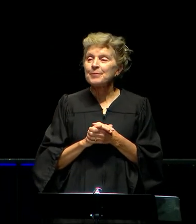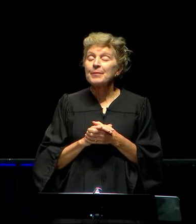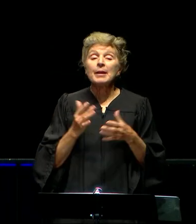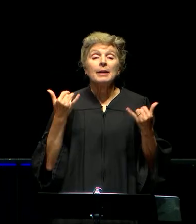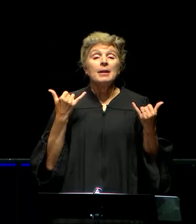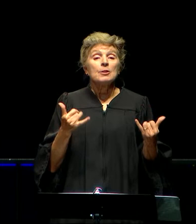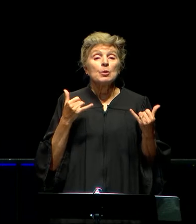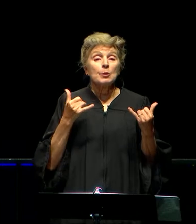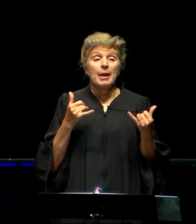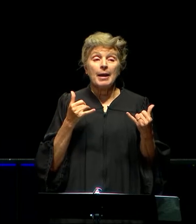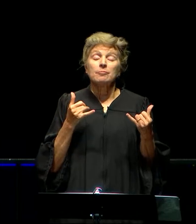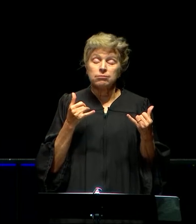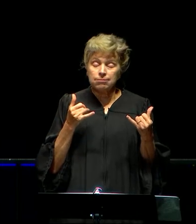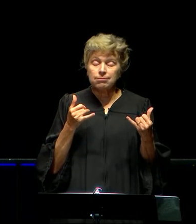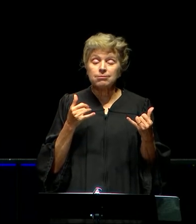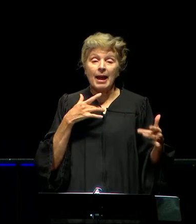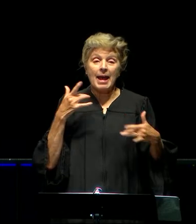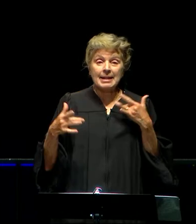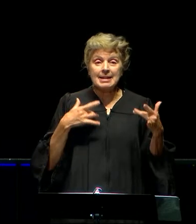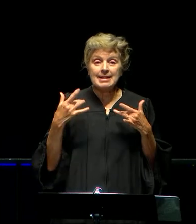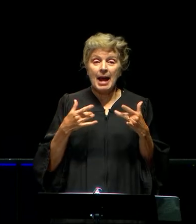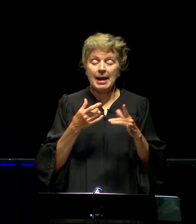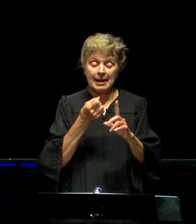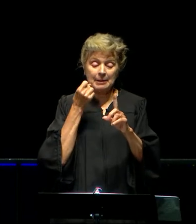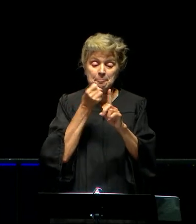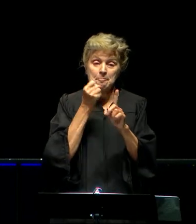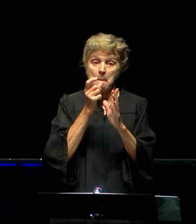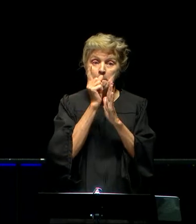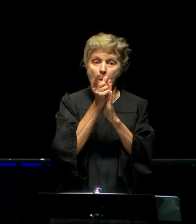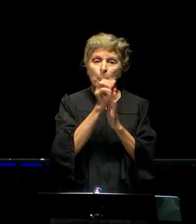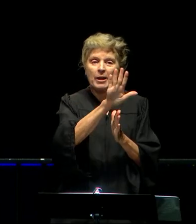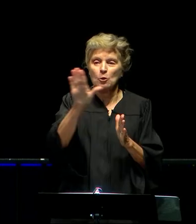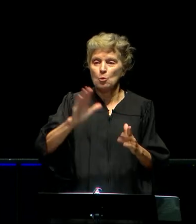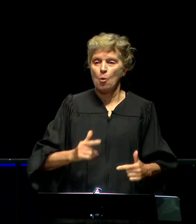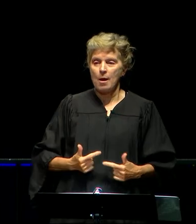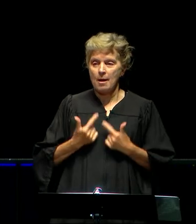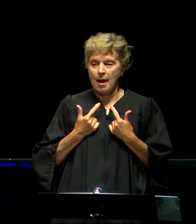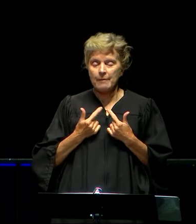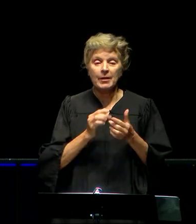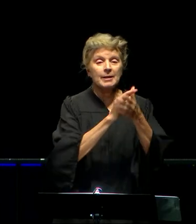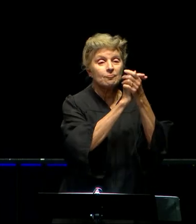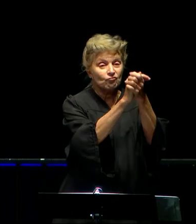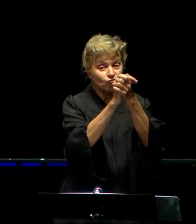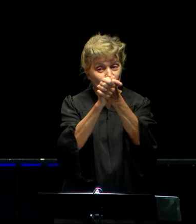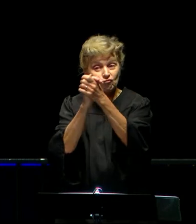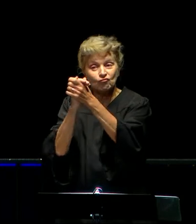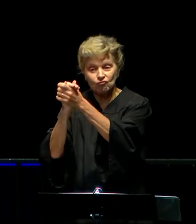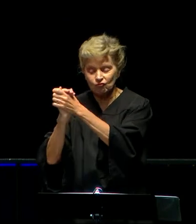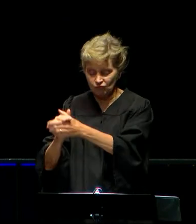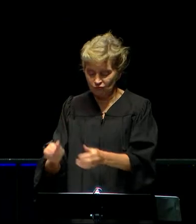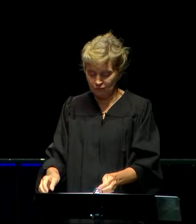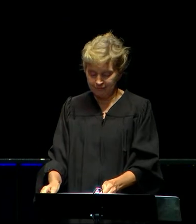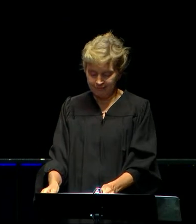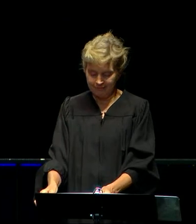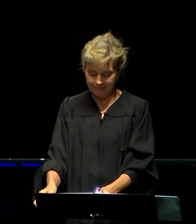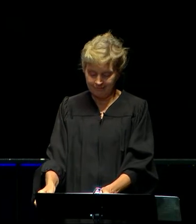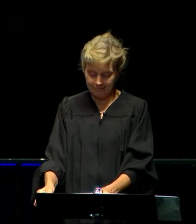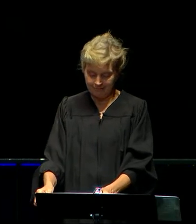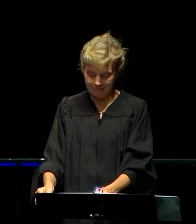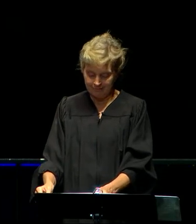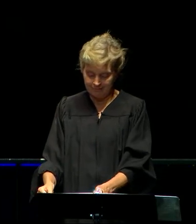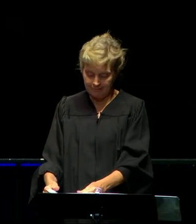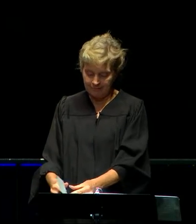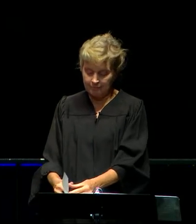Today marks an incredibly exciting moment in your life. Congratulations.